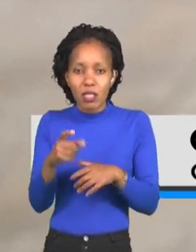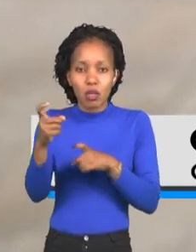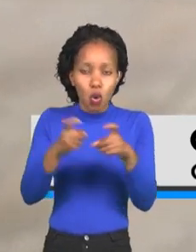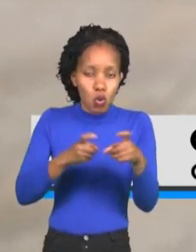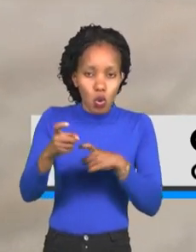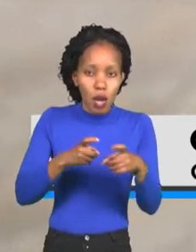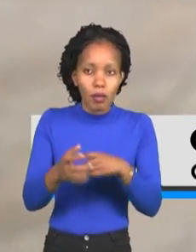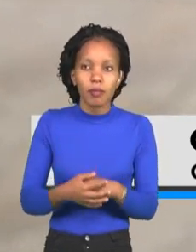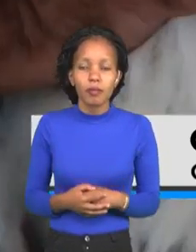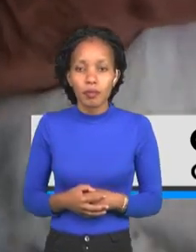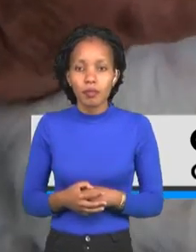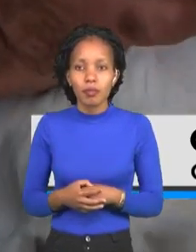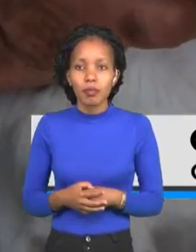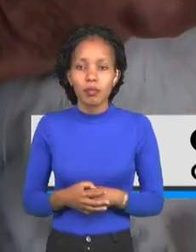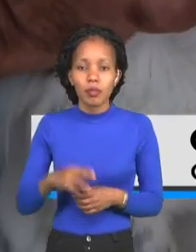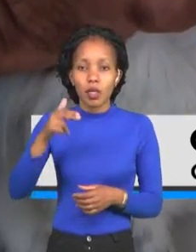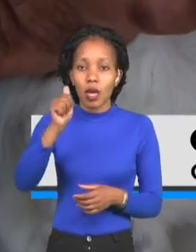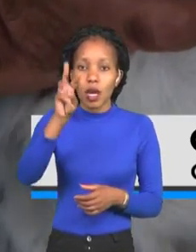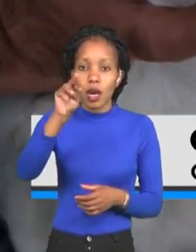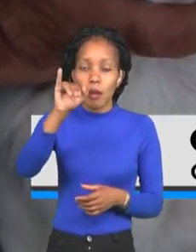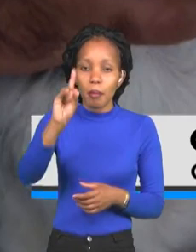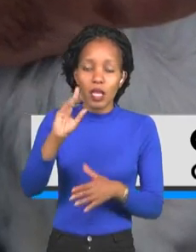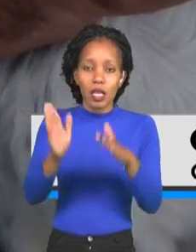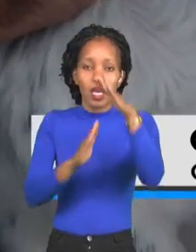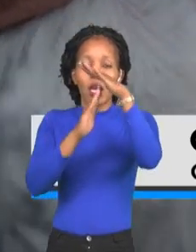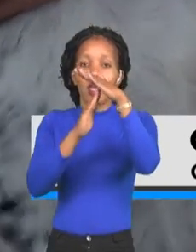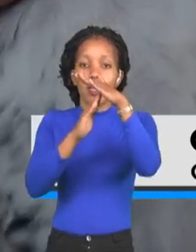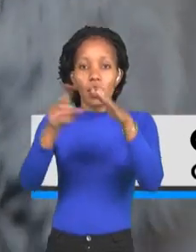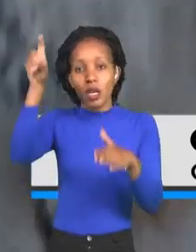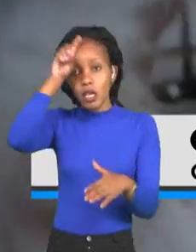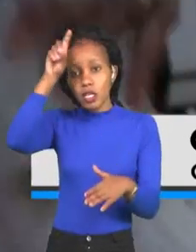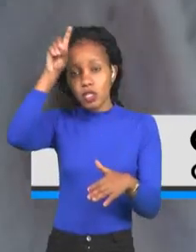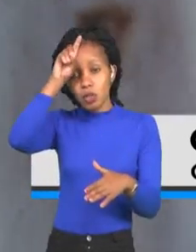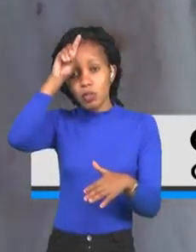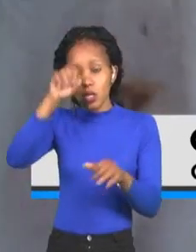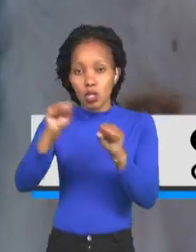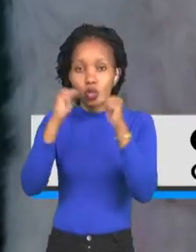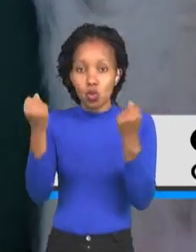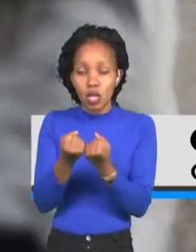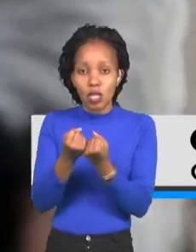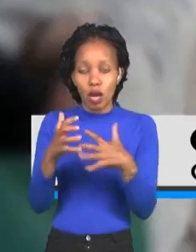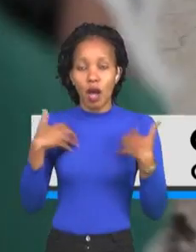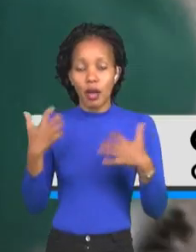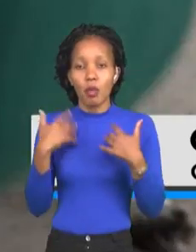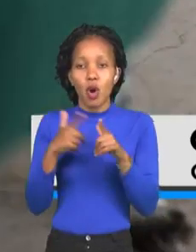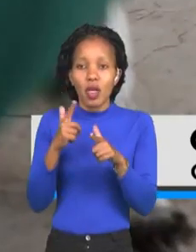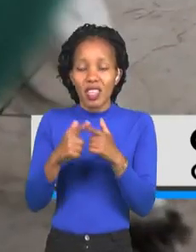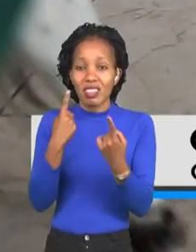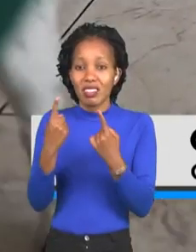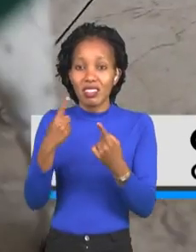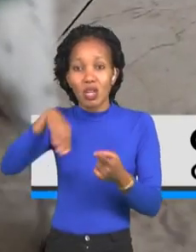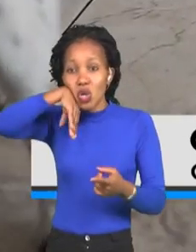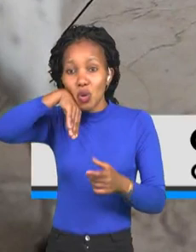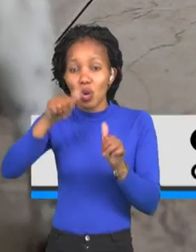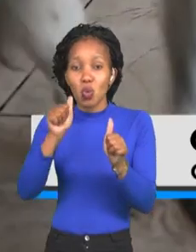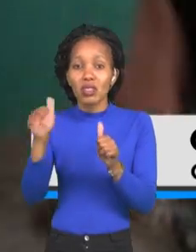control. Shahab Abdel Hamid, the head of Egypt's Society for the Prevention of Cruelty to Animals, says a bite from a dog carrying